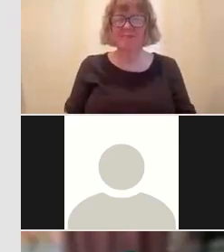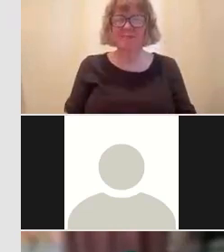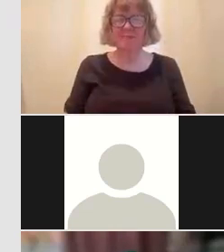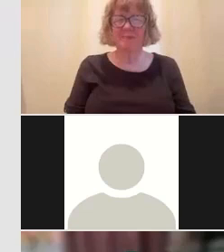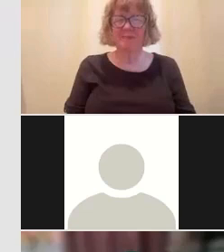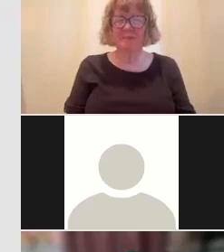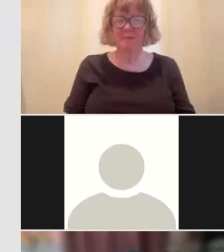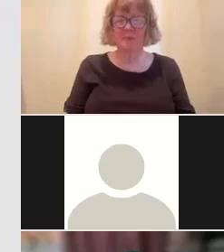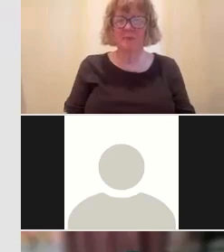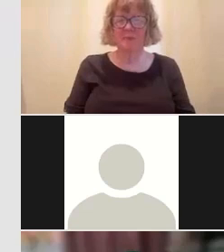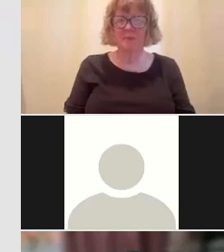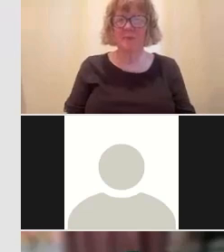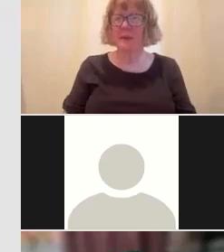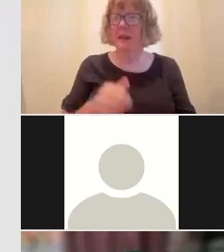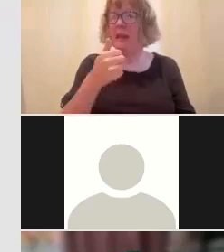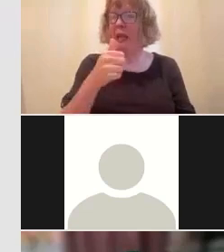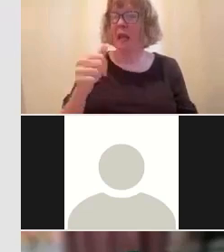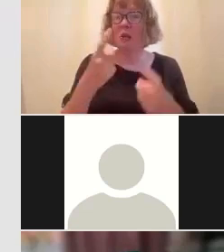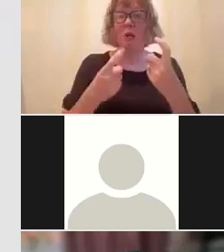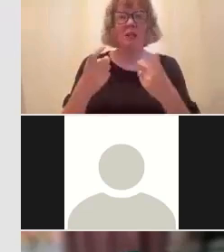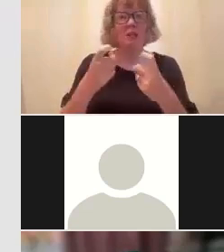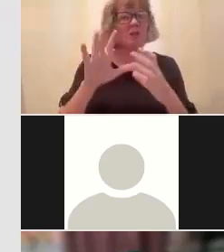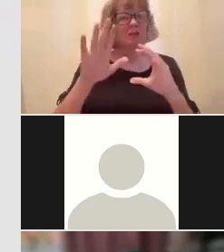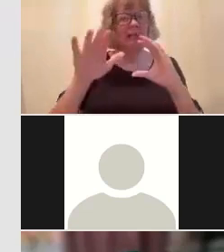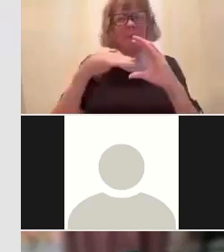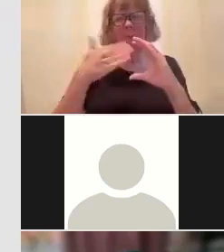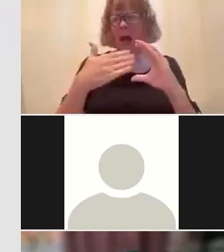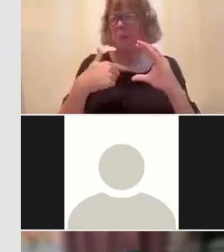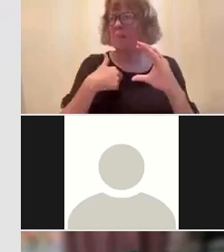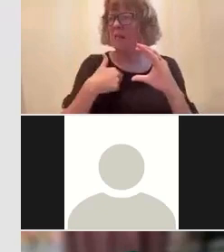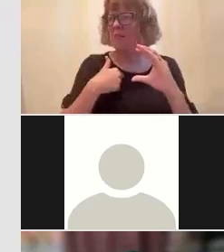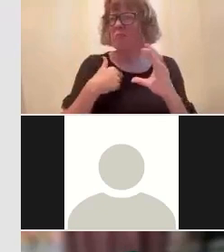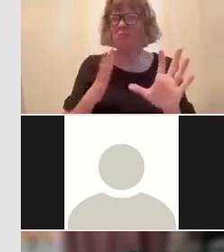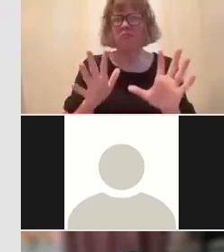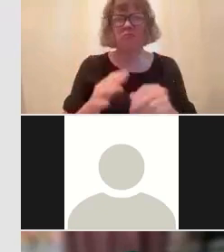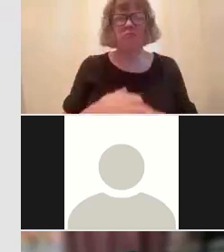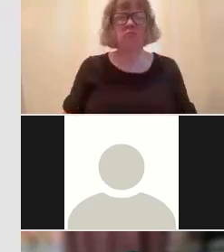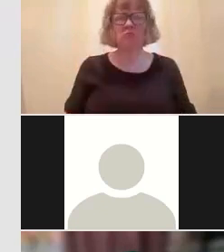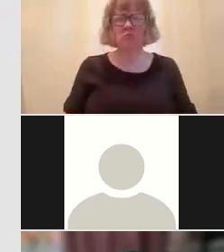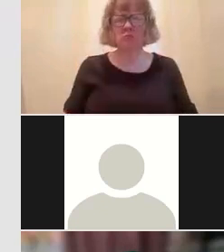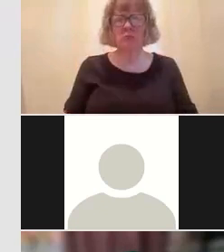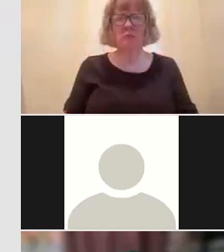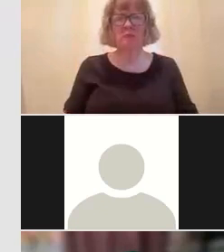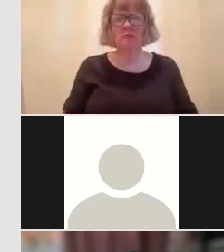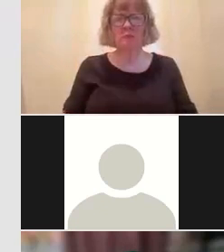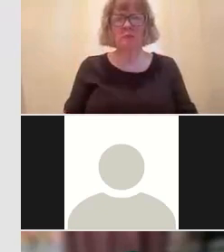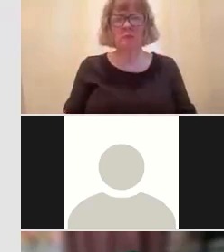And when you have questions, please email me however you feel comfortable.